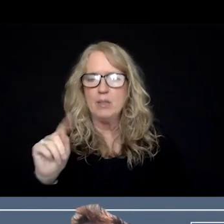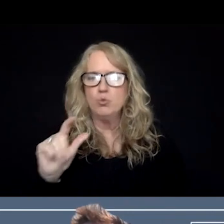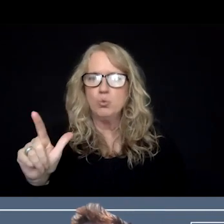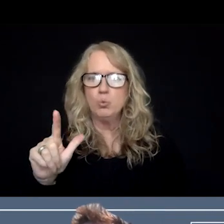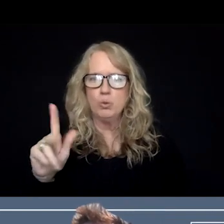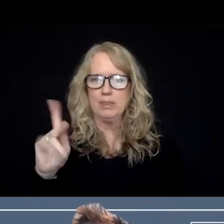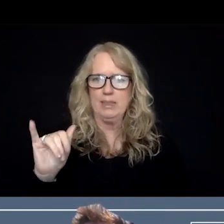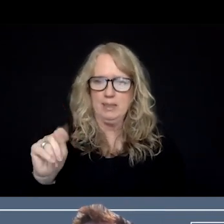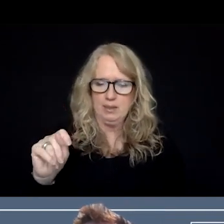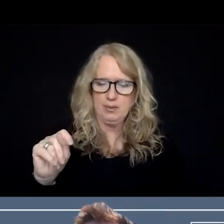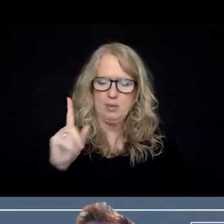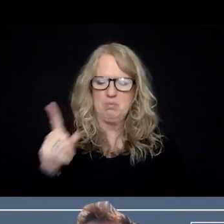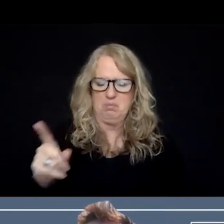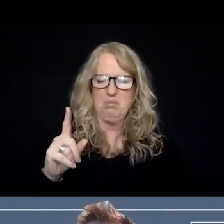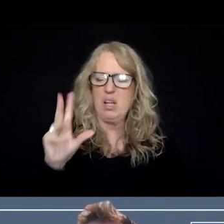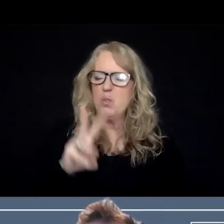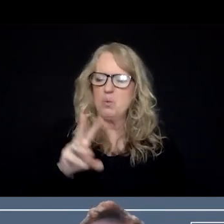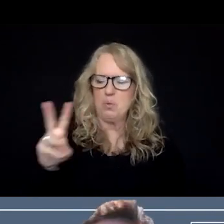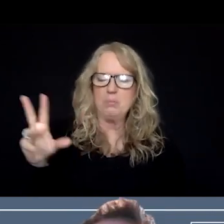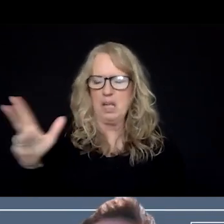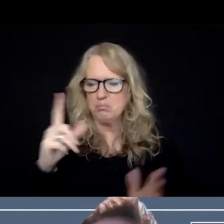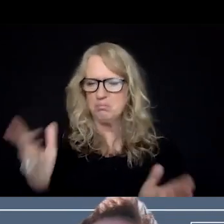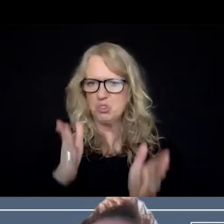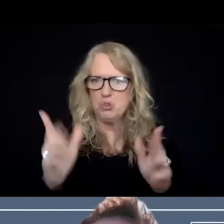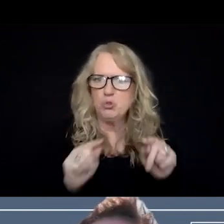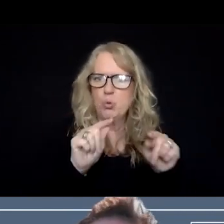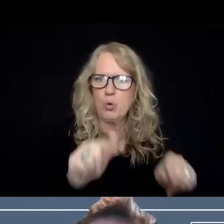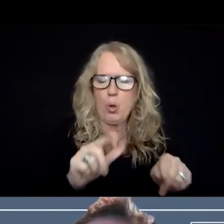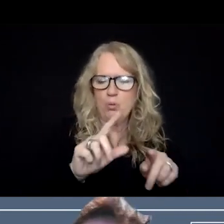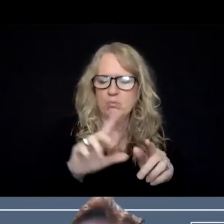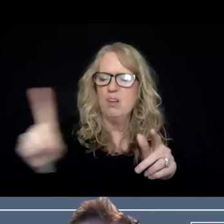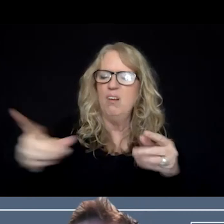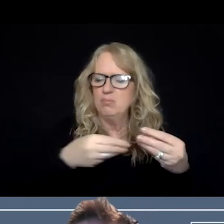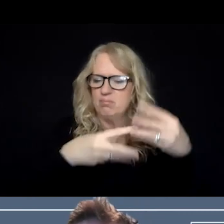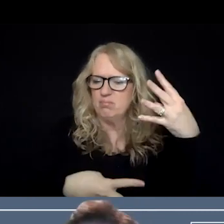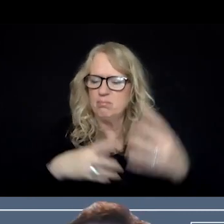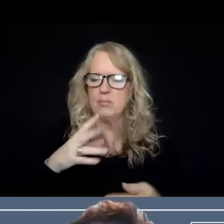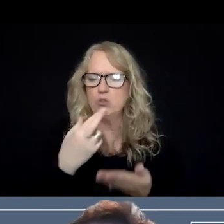SAMHSA's website, I do encourage you to do so, especially the resource section.